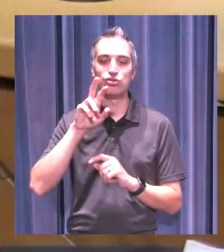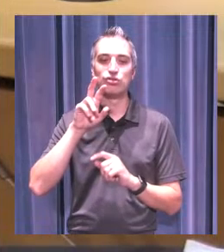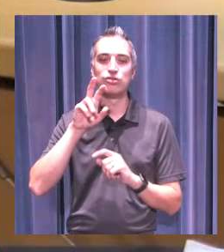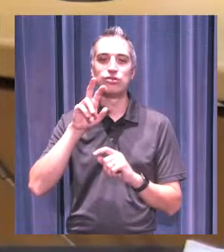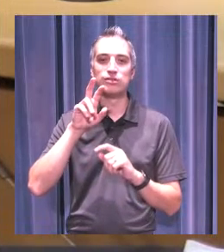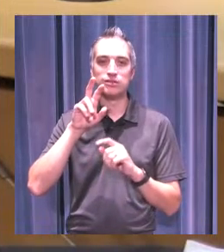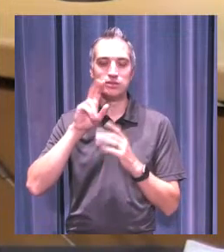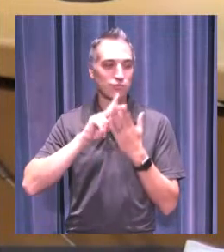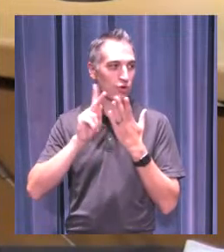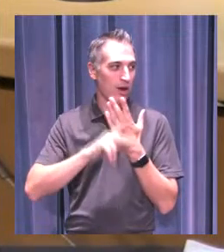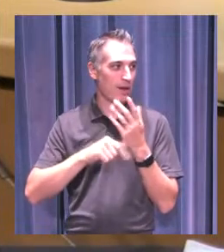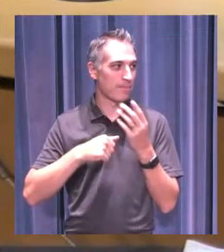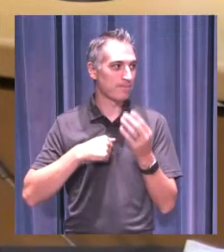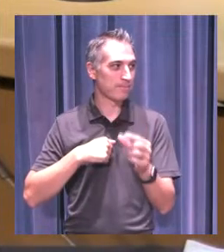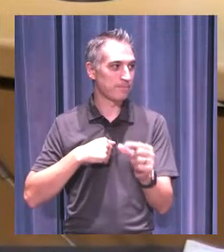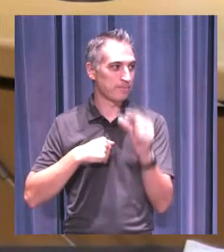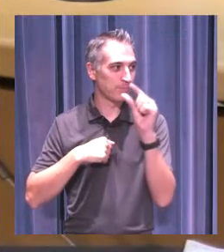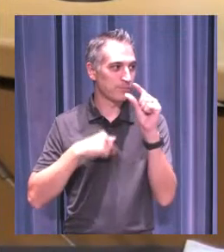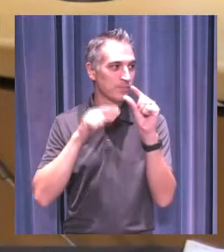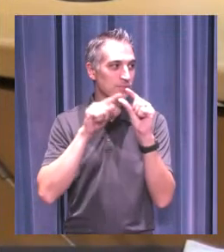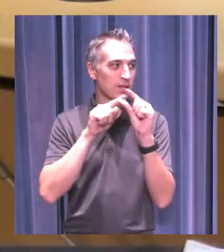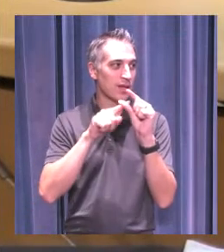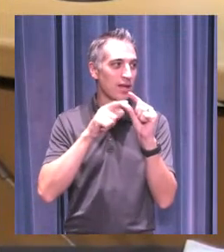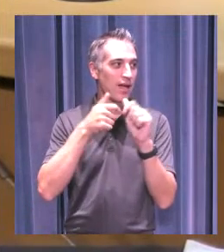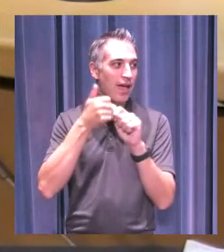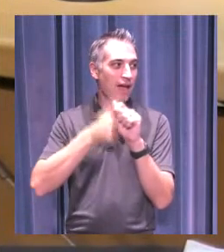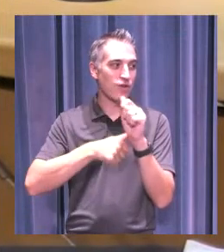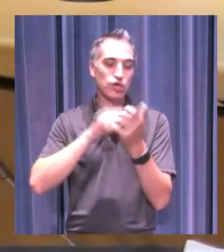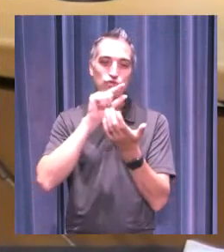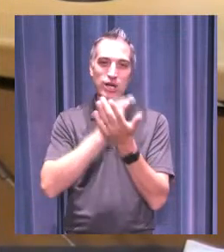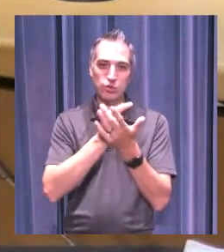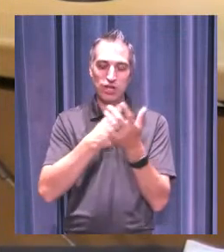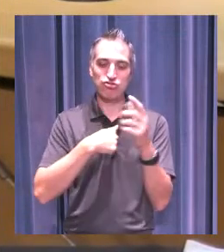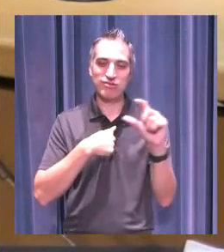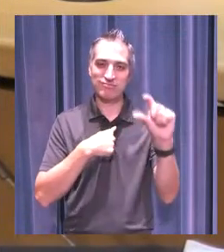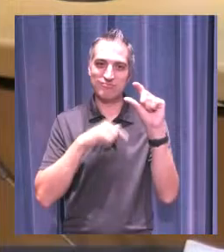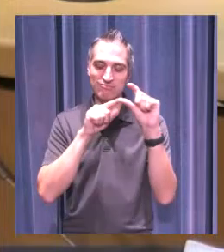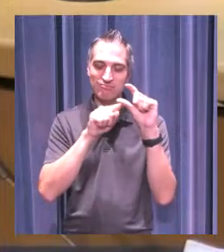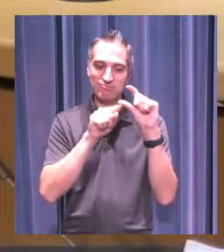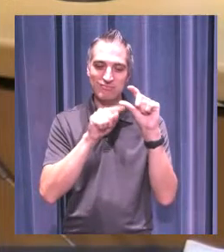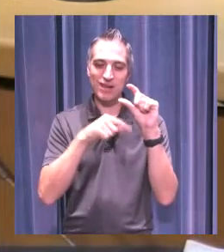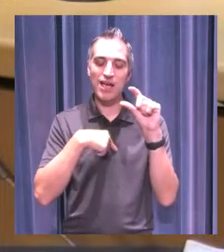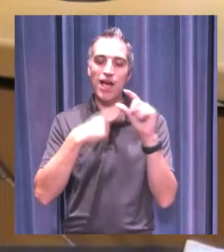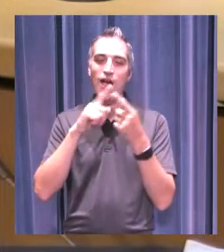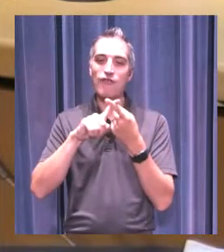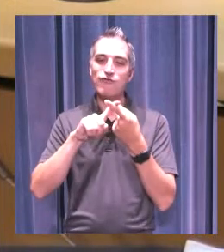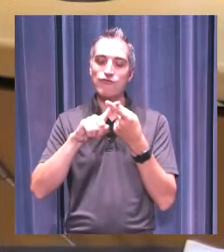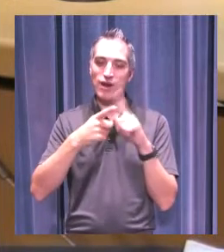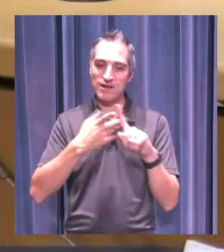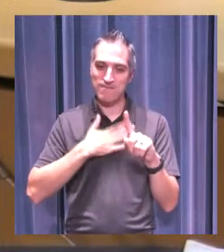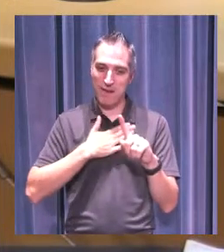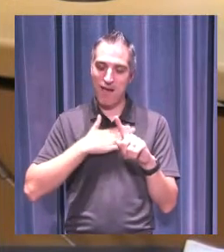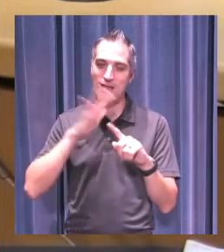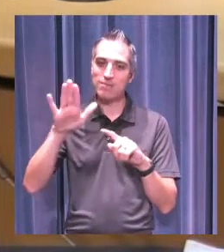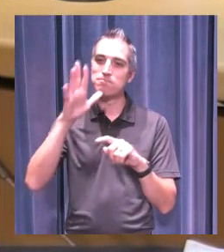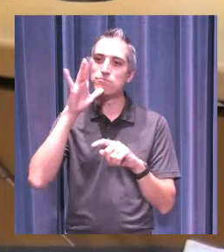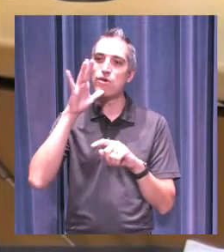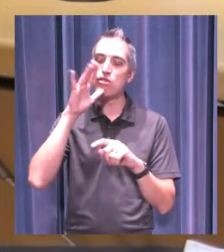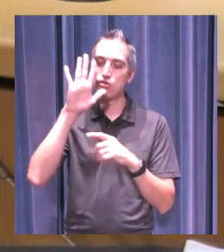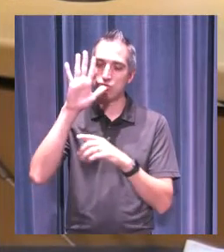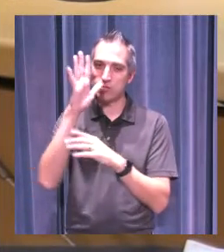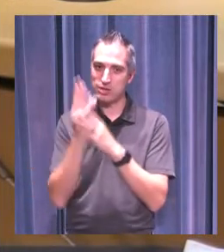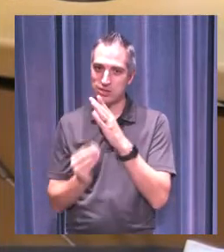talk about this at each Learner graduation. A friend of mine's mother passed away, and